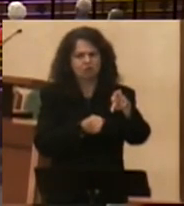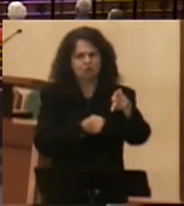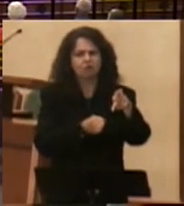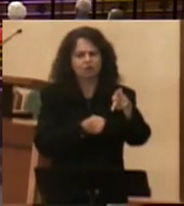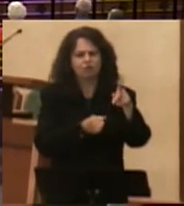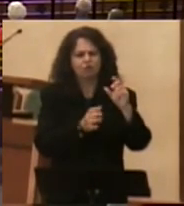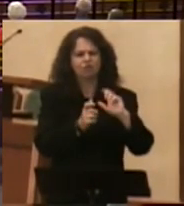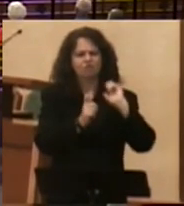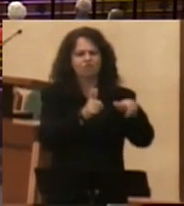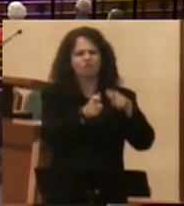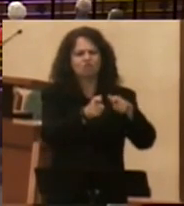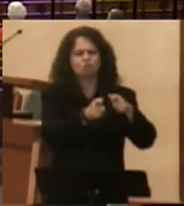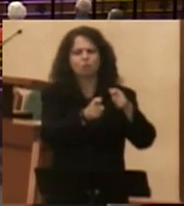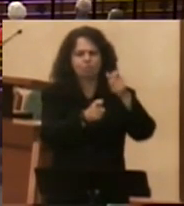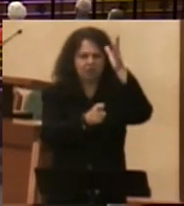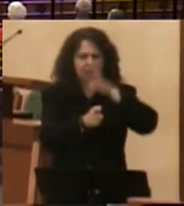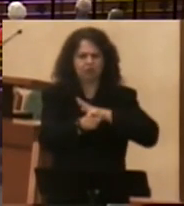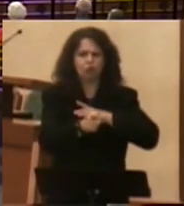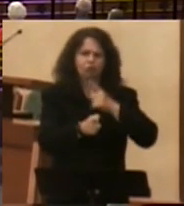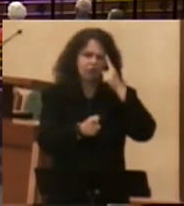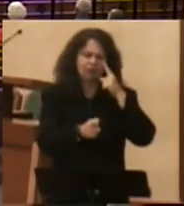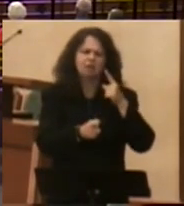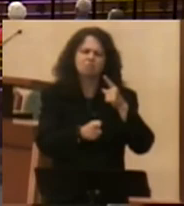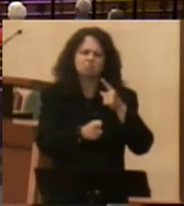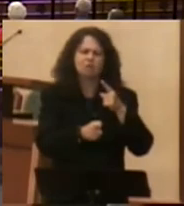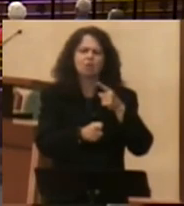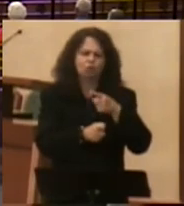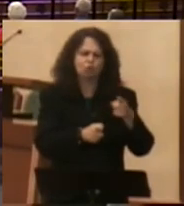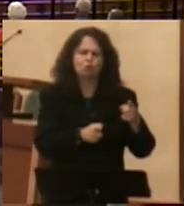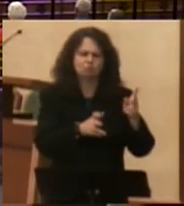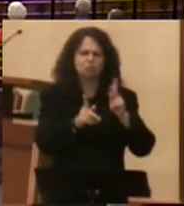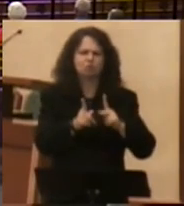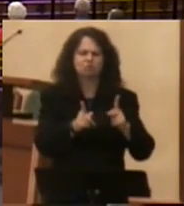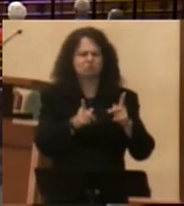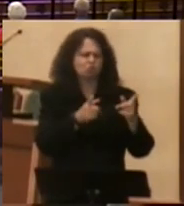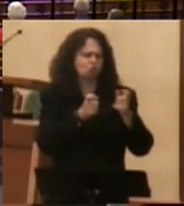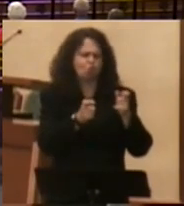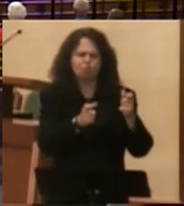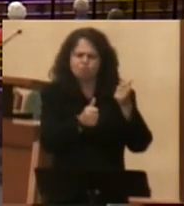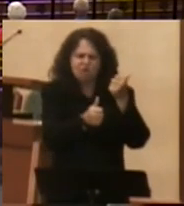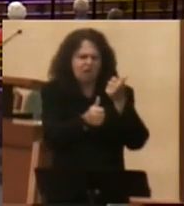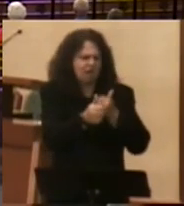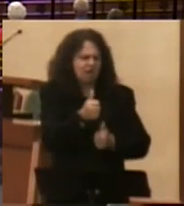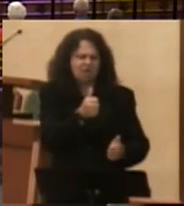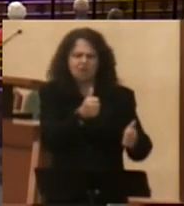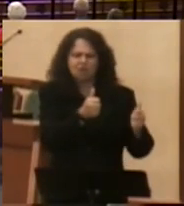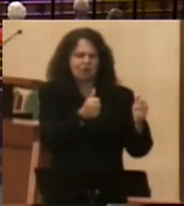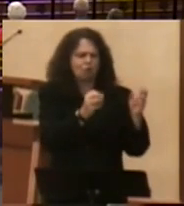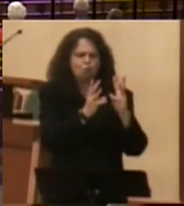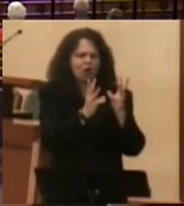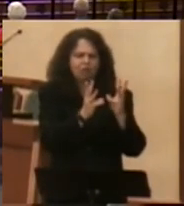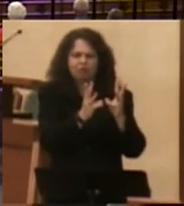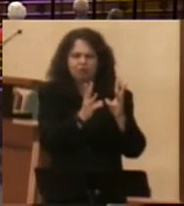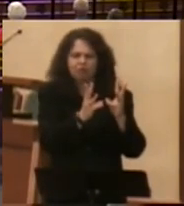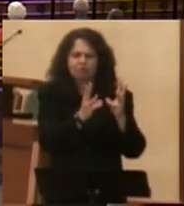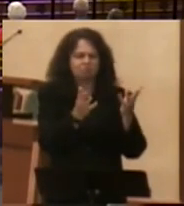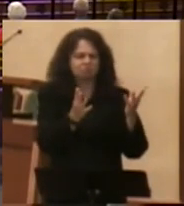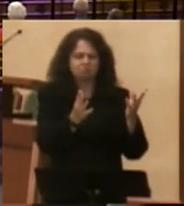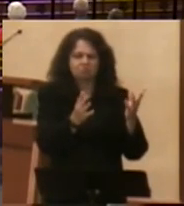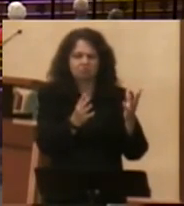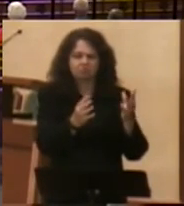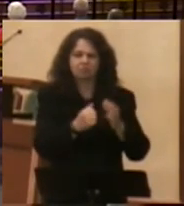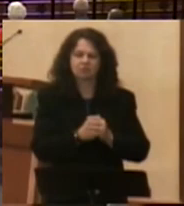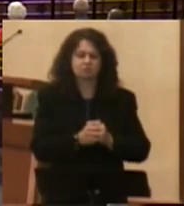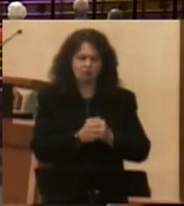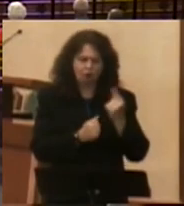that these men would be able to handle any of the circumstances they might find on the Sea of Galilee.